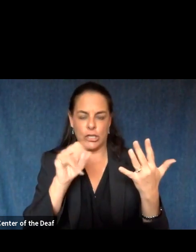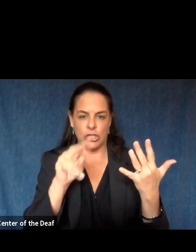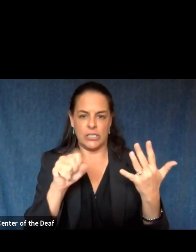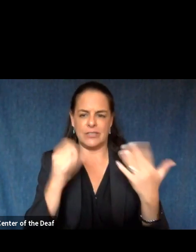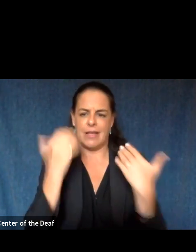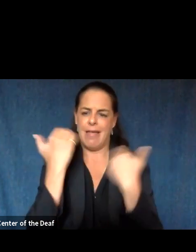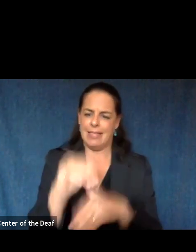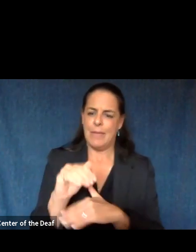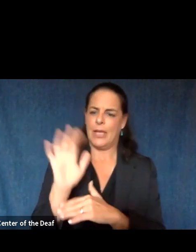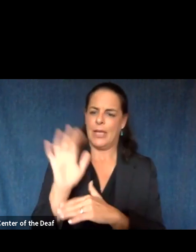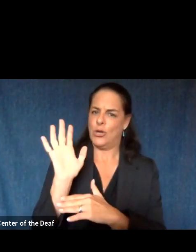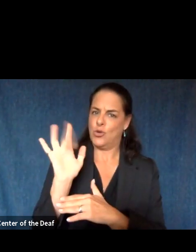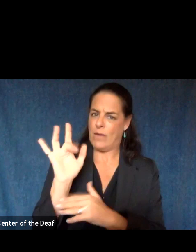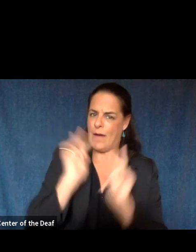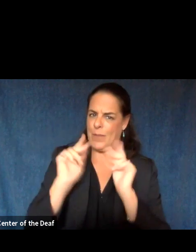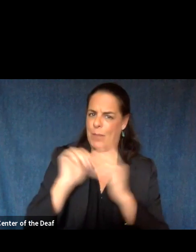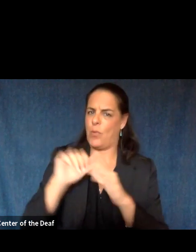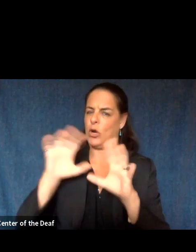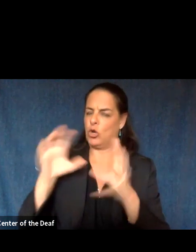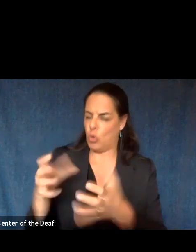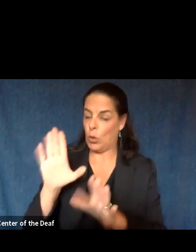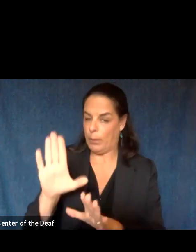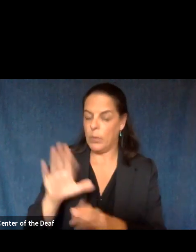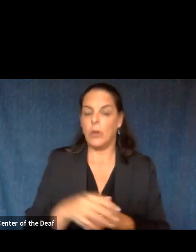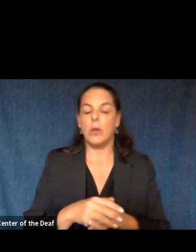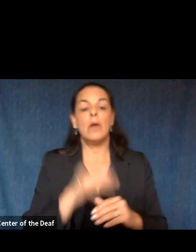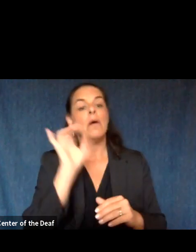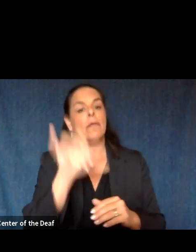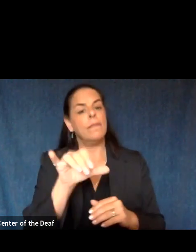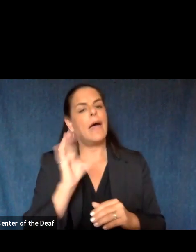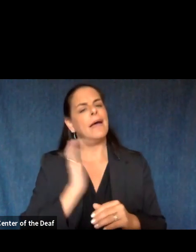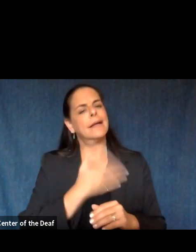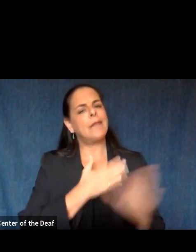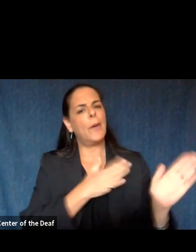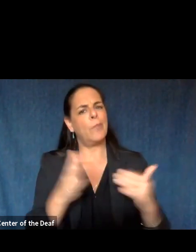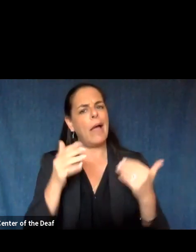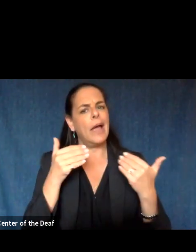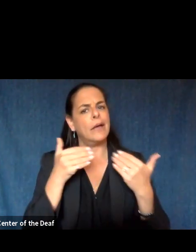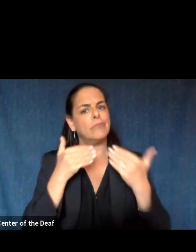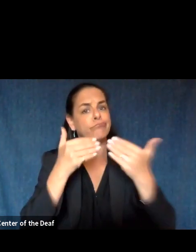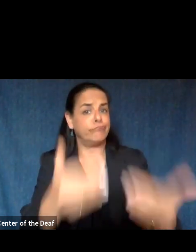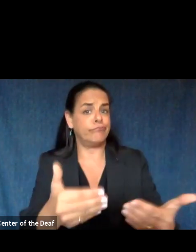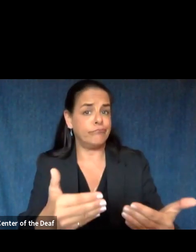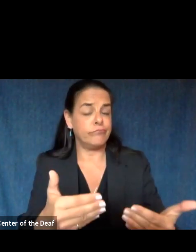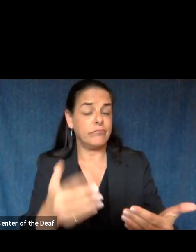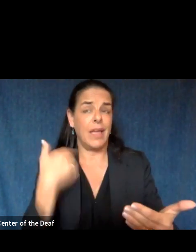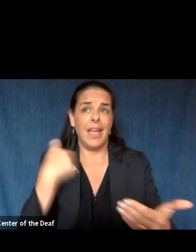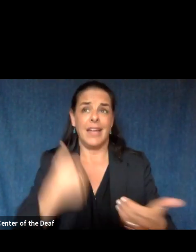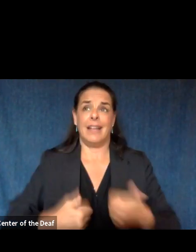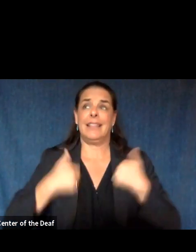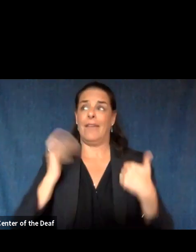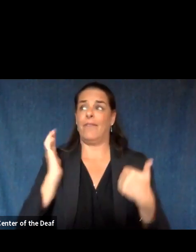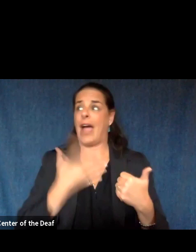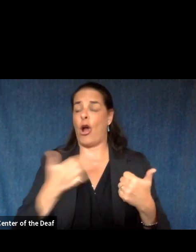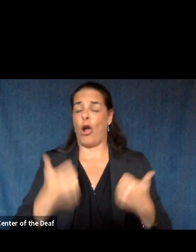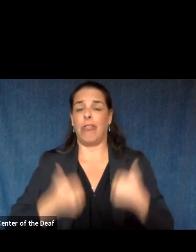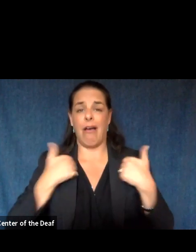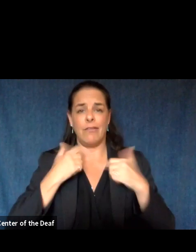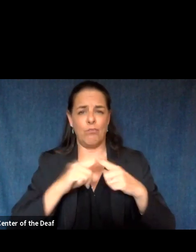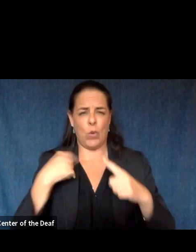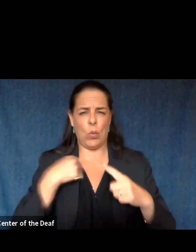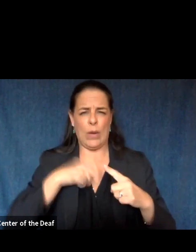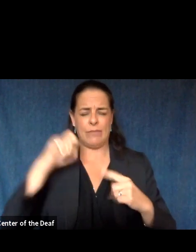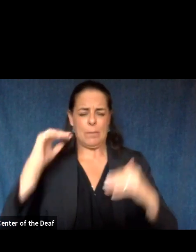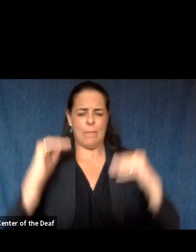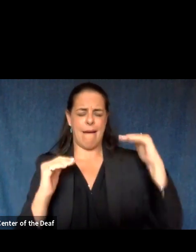actions, that's the freedom to be able to continue moving forward and living our lives. And it's the balance that we have to play